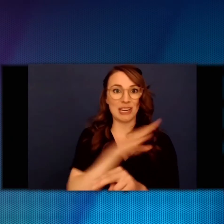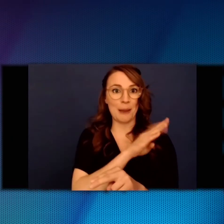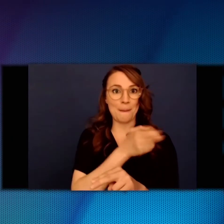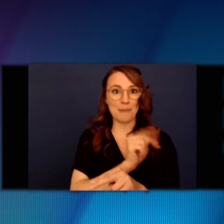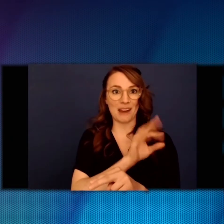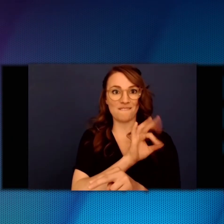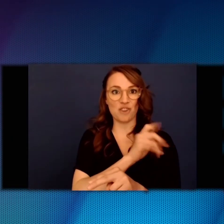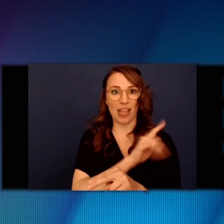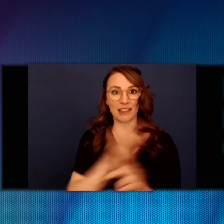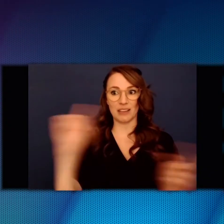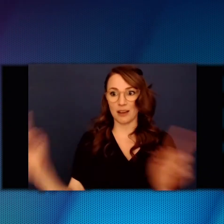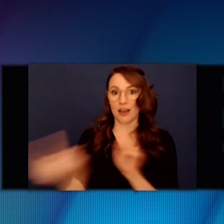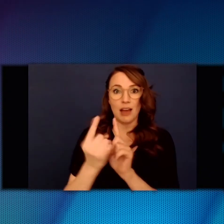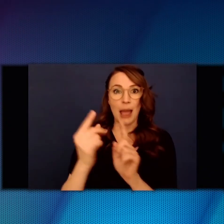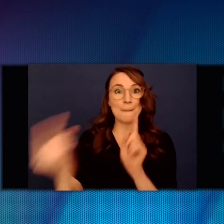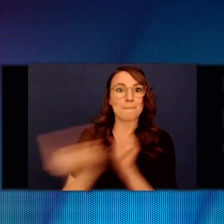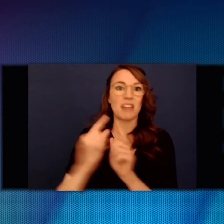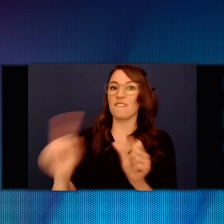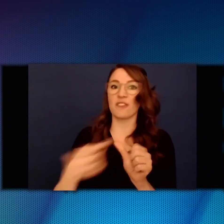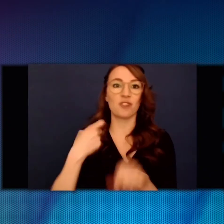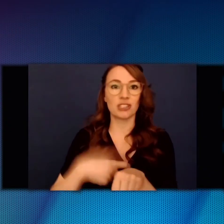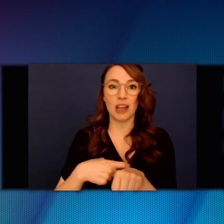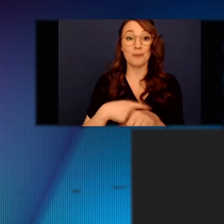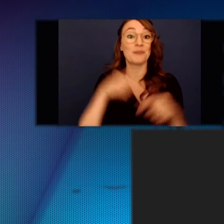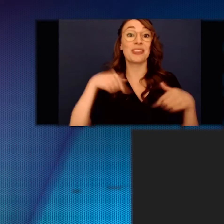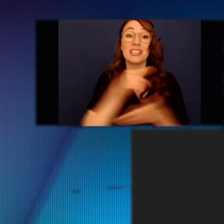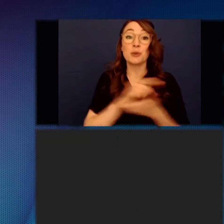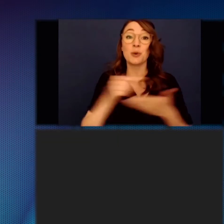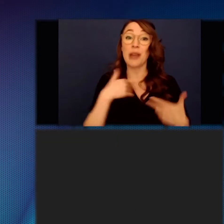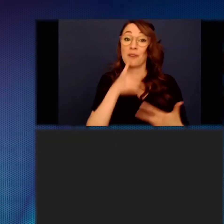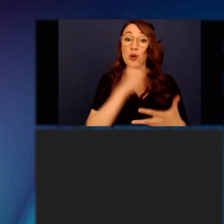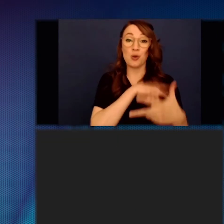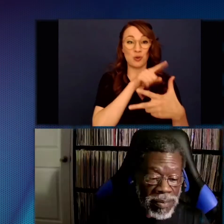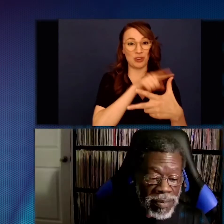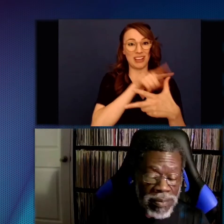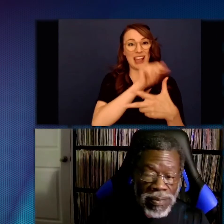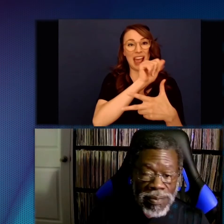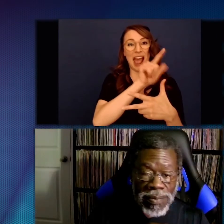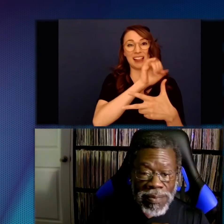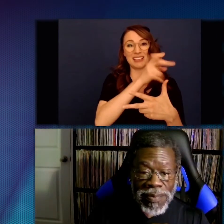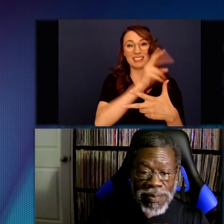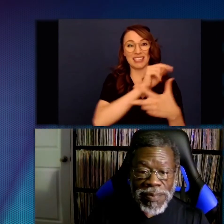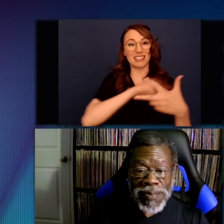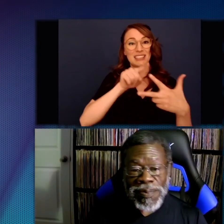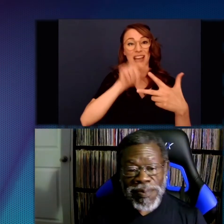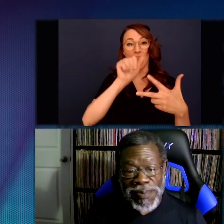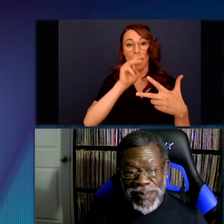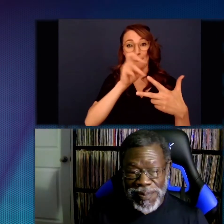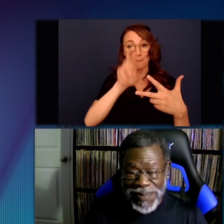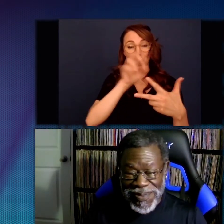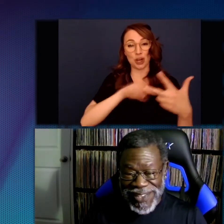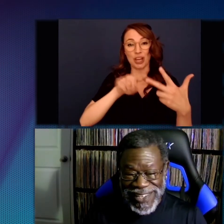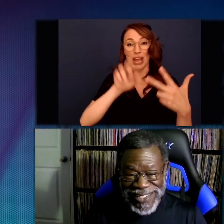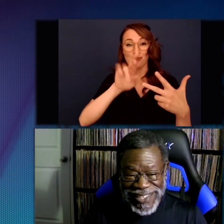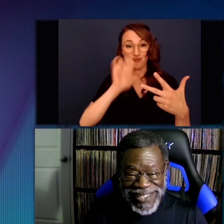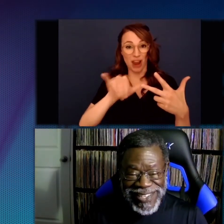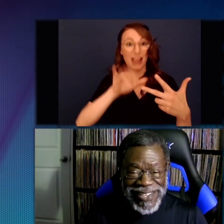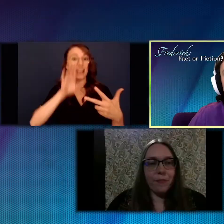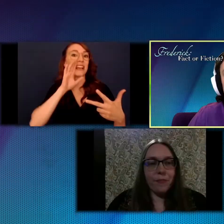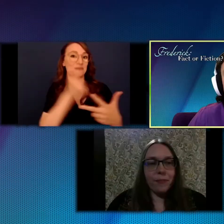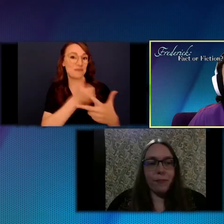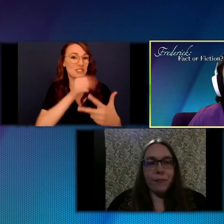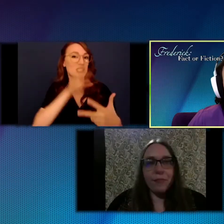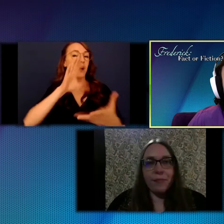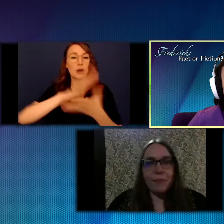Amber George, Ray Hatch, and Allison Duvall presenting local stories. Our friends are going